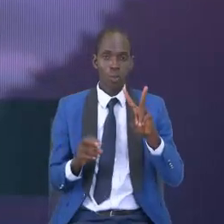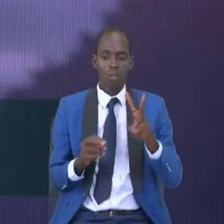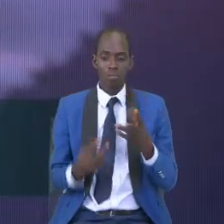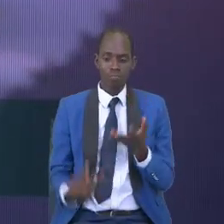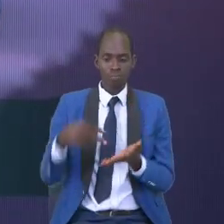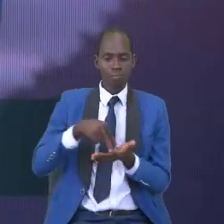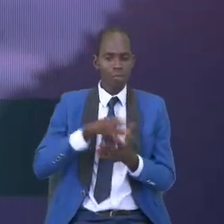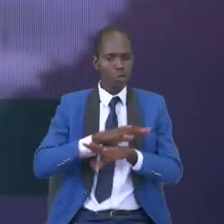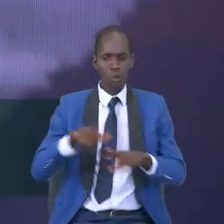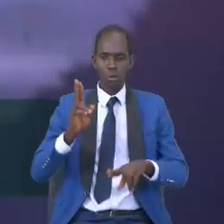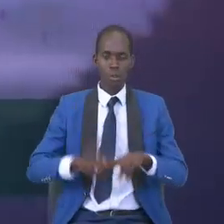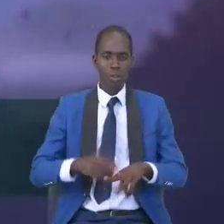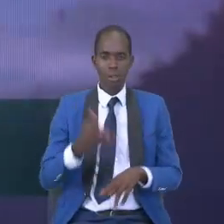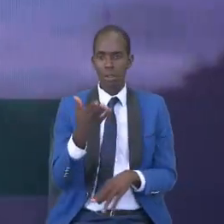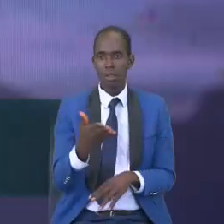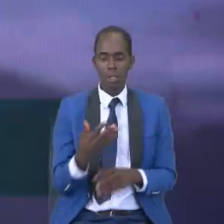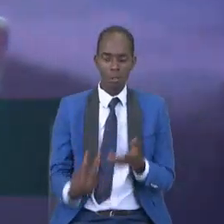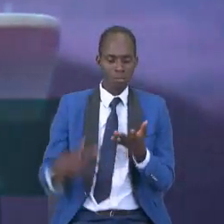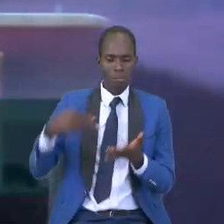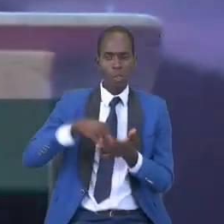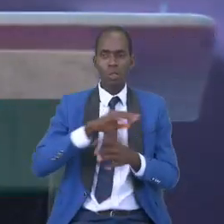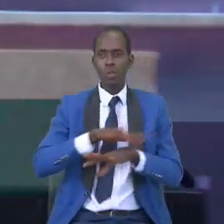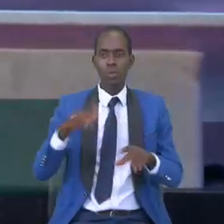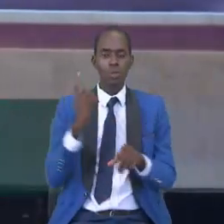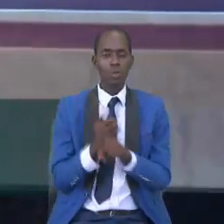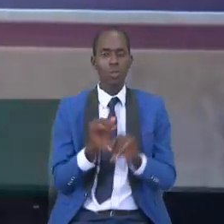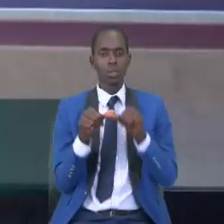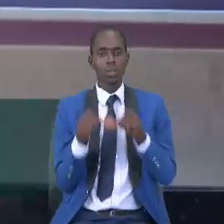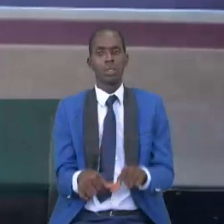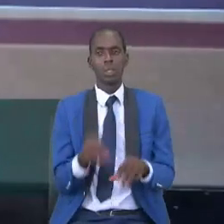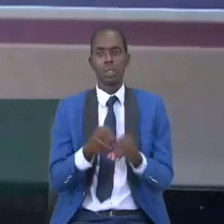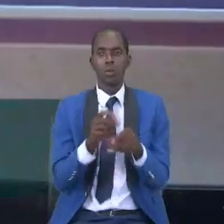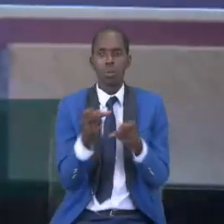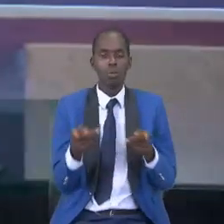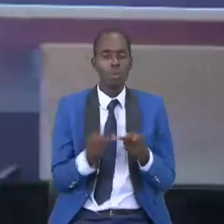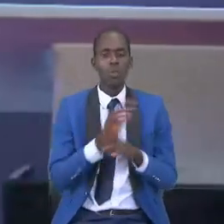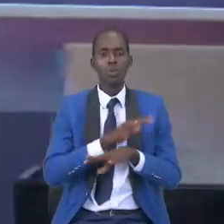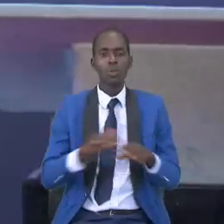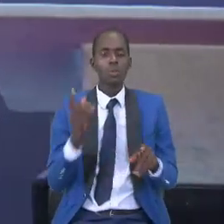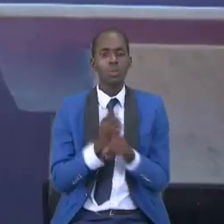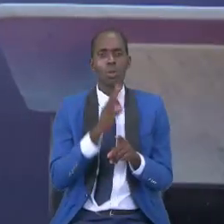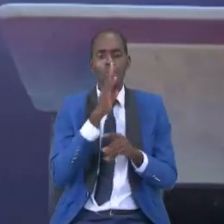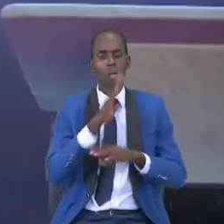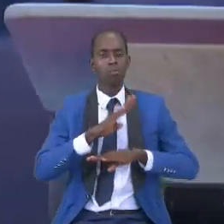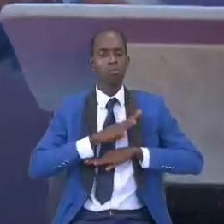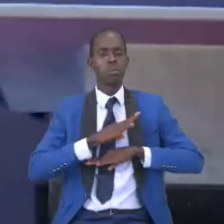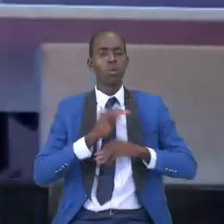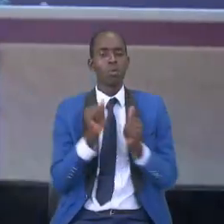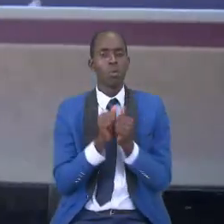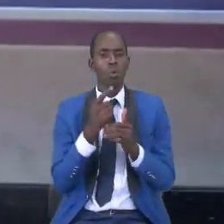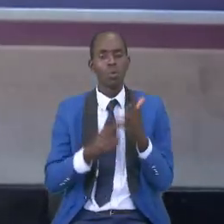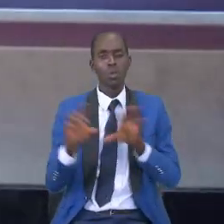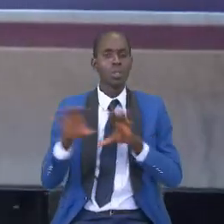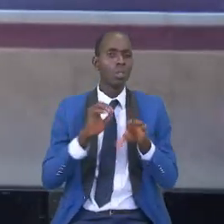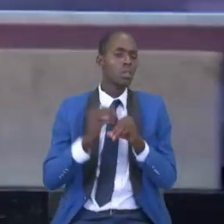down, arise. Don't just stay in one place, arise. Don't be too satisfied with what you've done in the past. Where you've